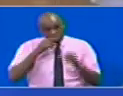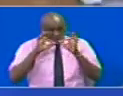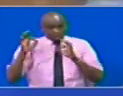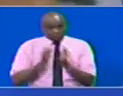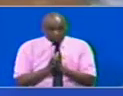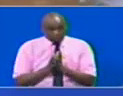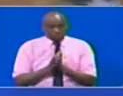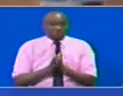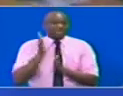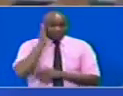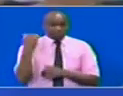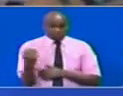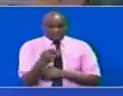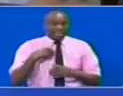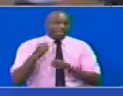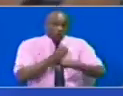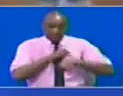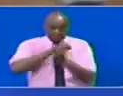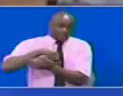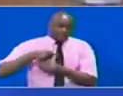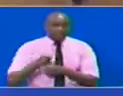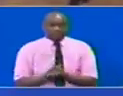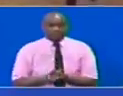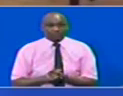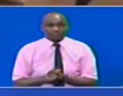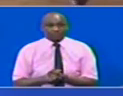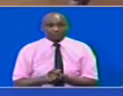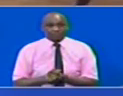Hearing Impaired Children in Homa Bay.